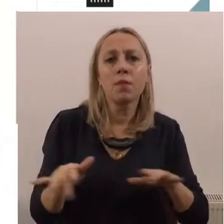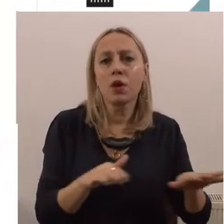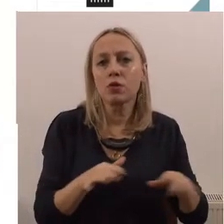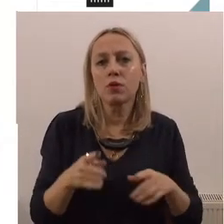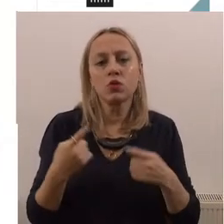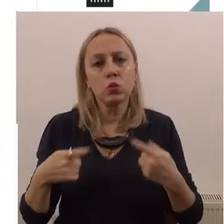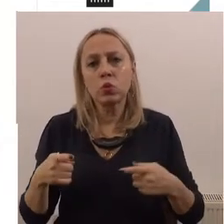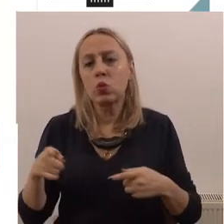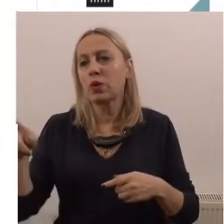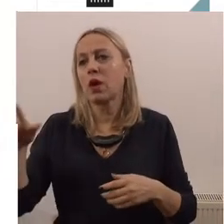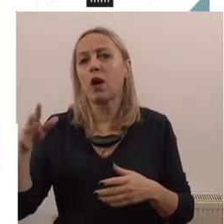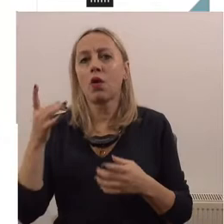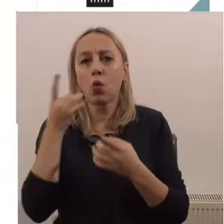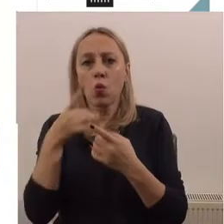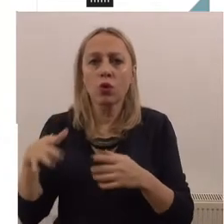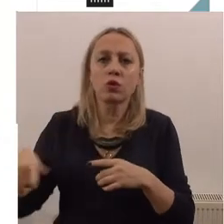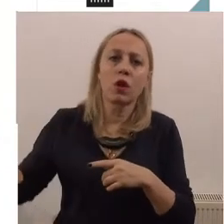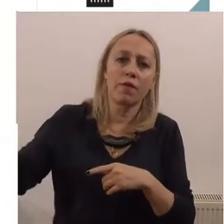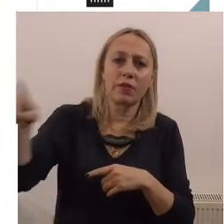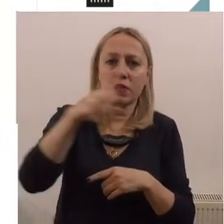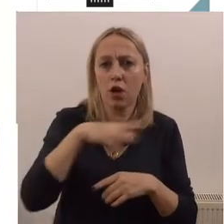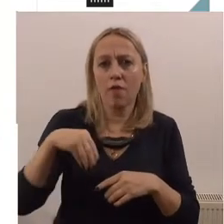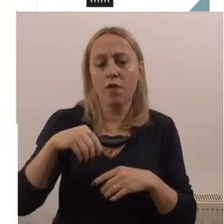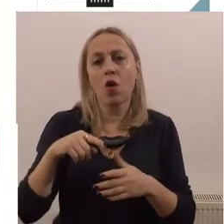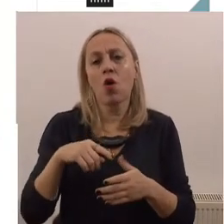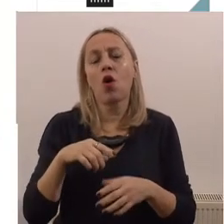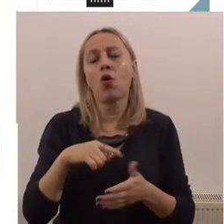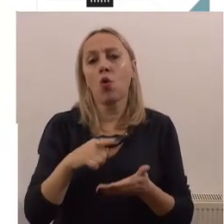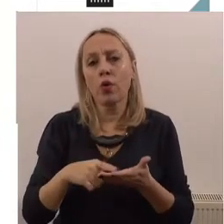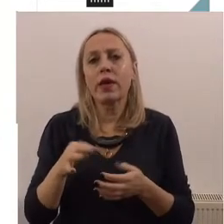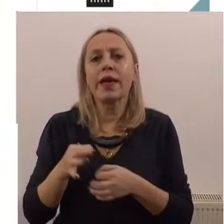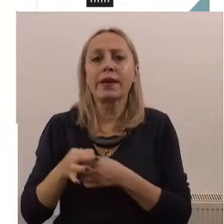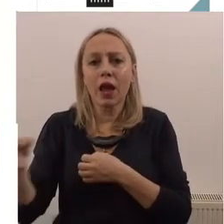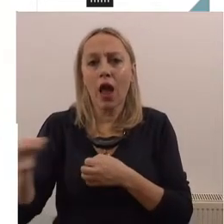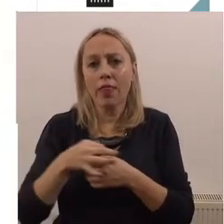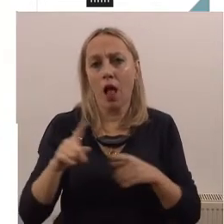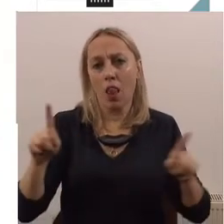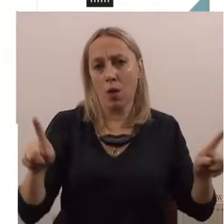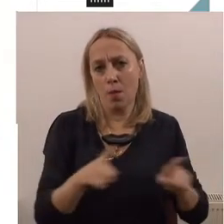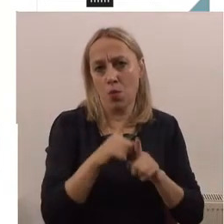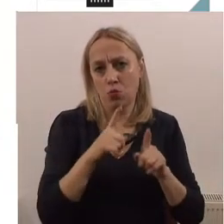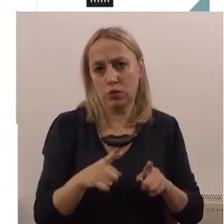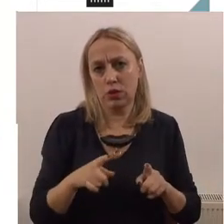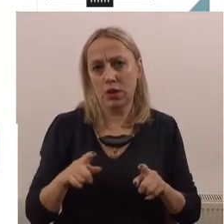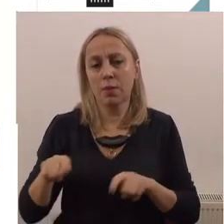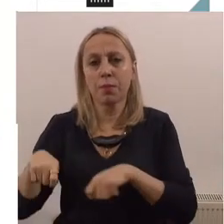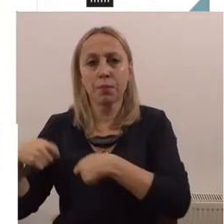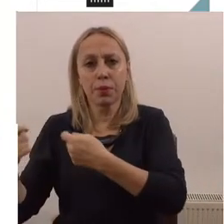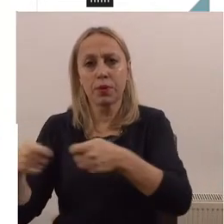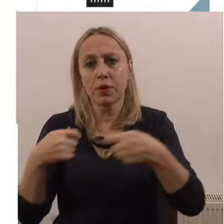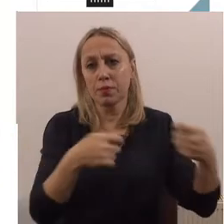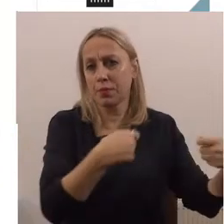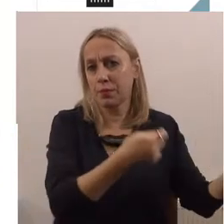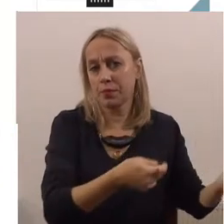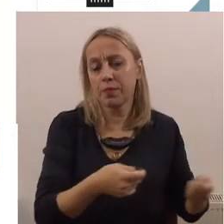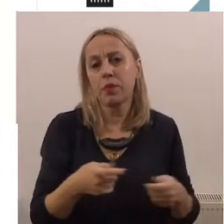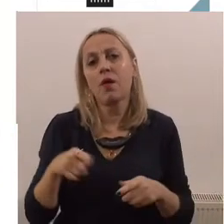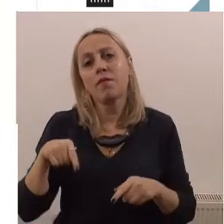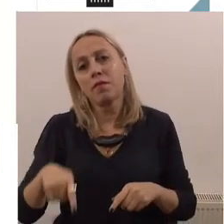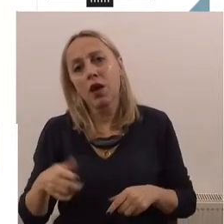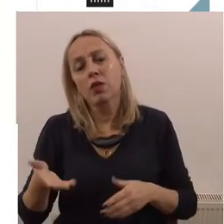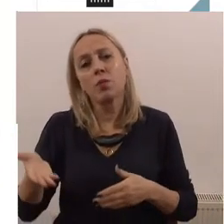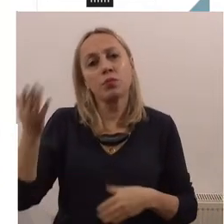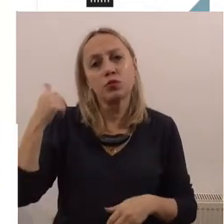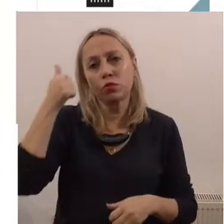our experiences in all the cultural institutions in Vyksa and in the region as well.